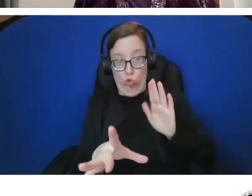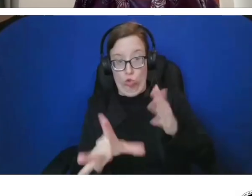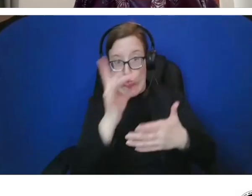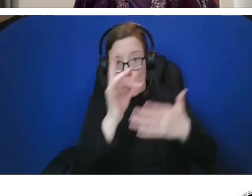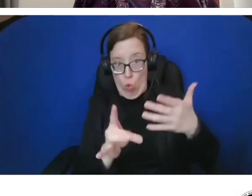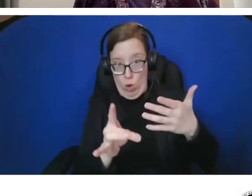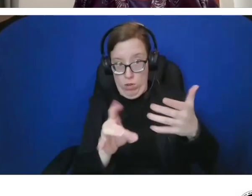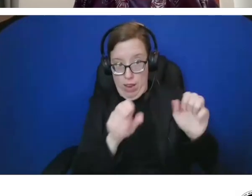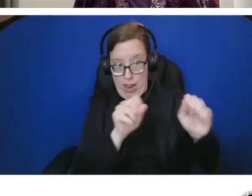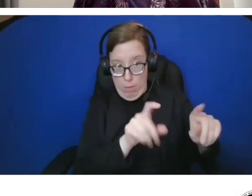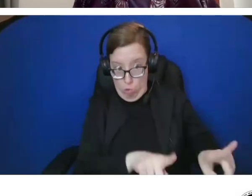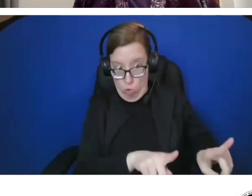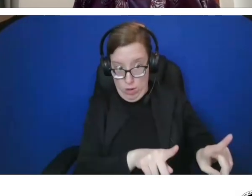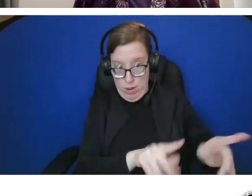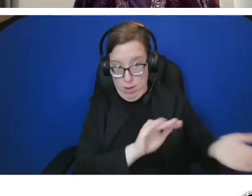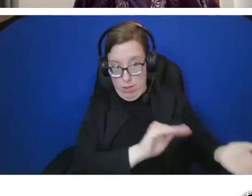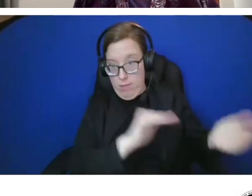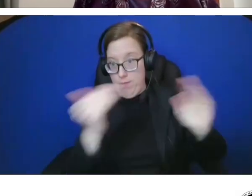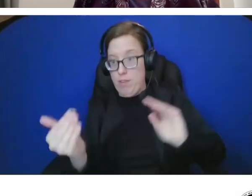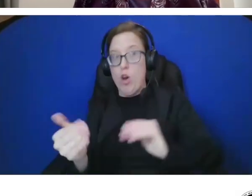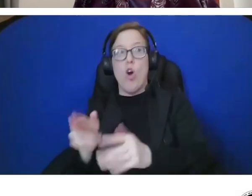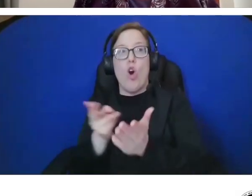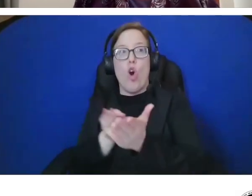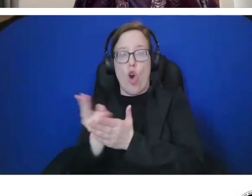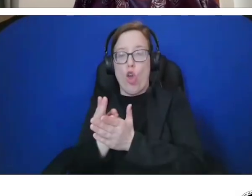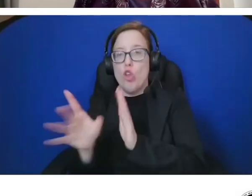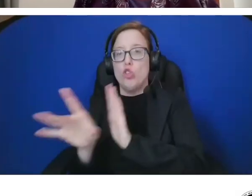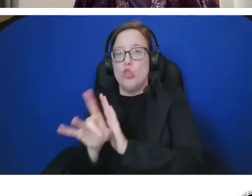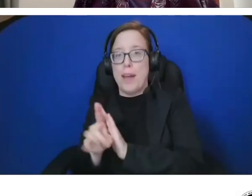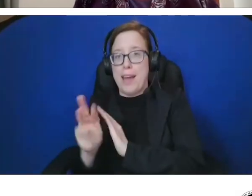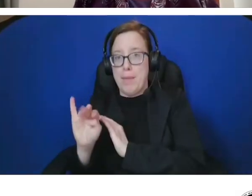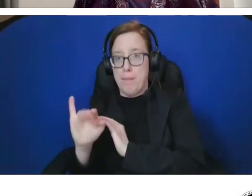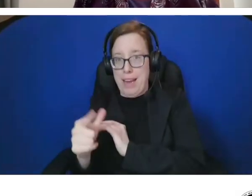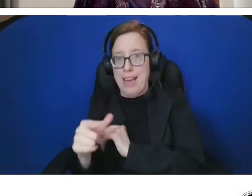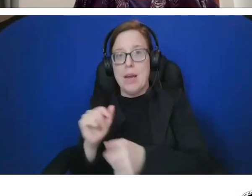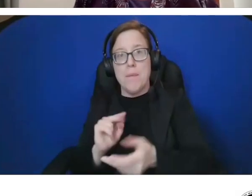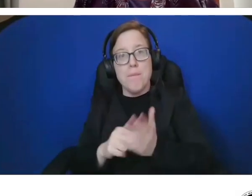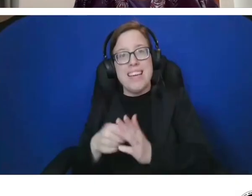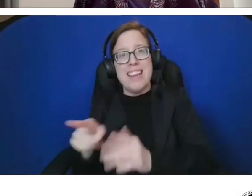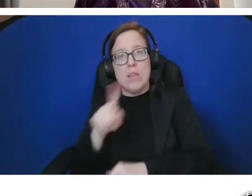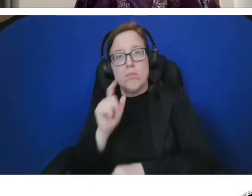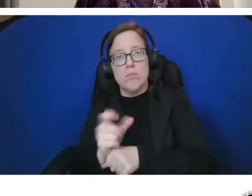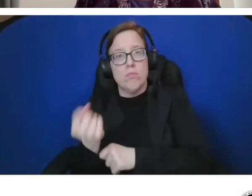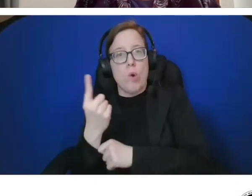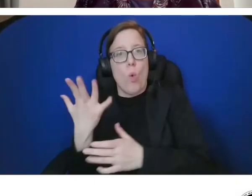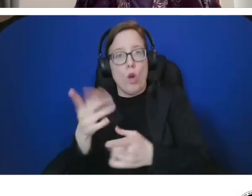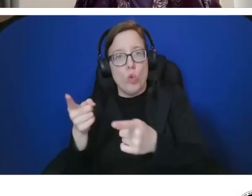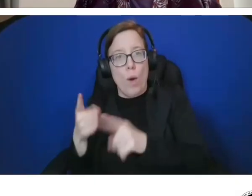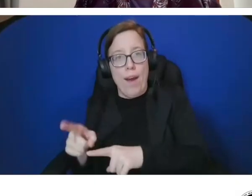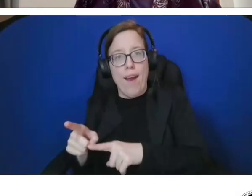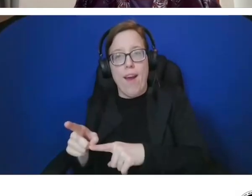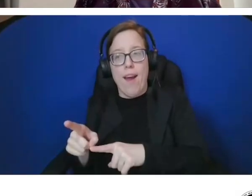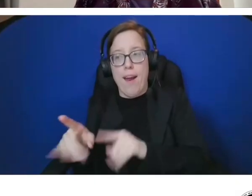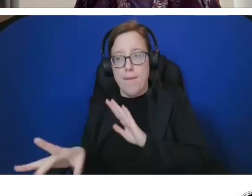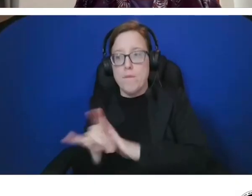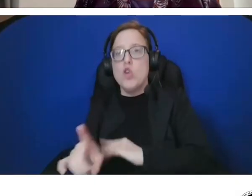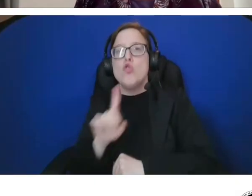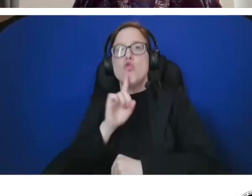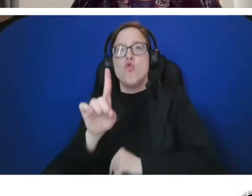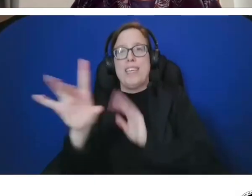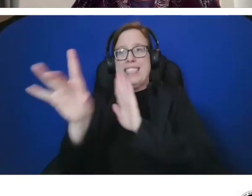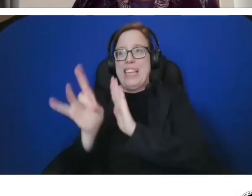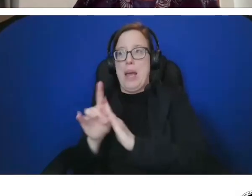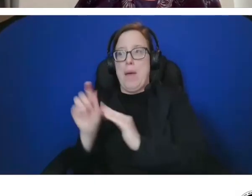making opportunity and authentic choice making, where the child really understands what's going on and makes